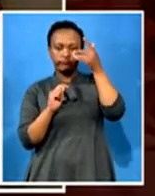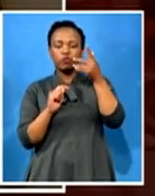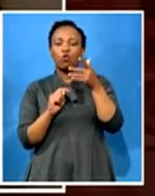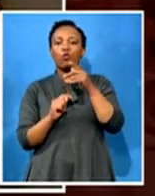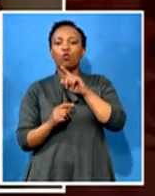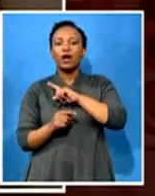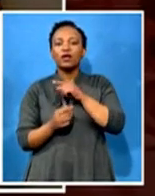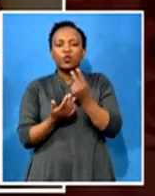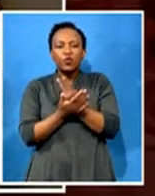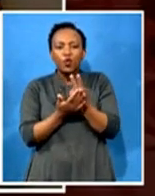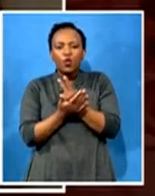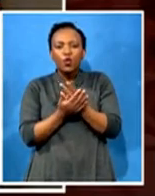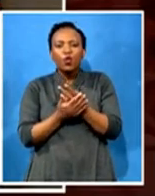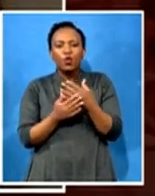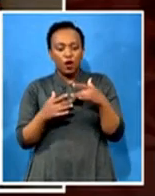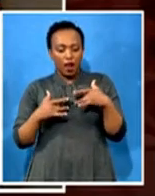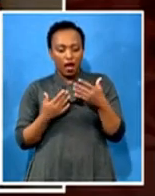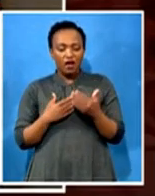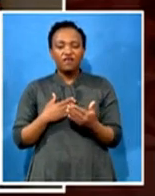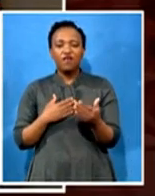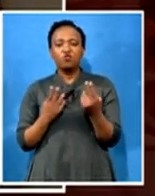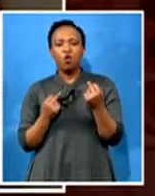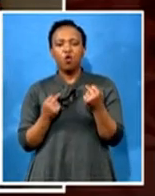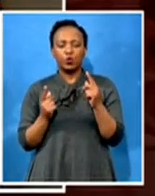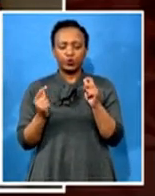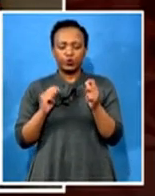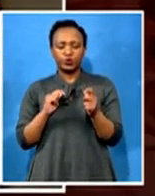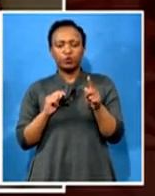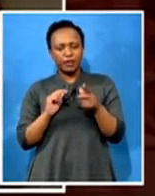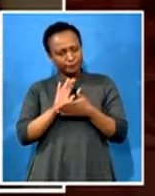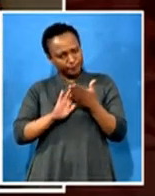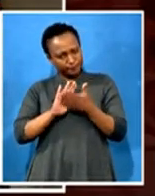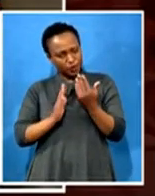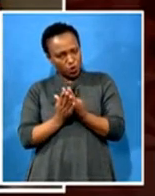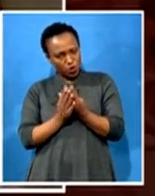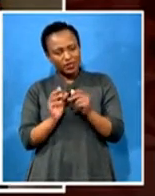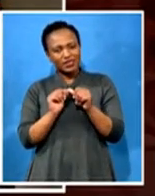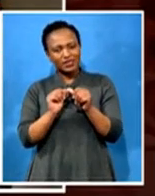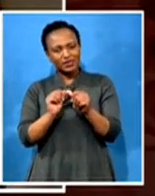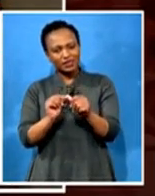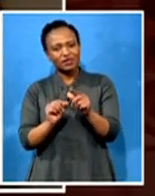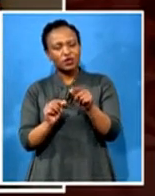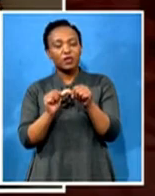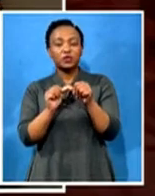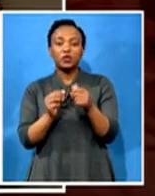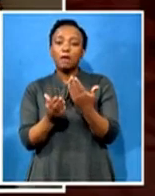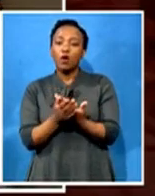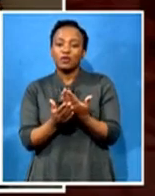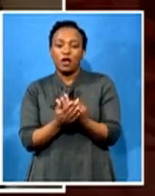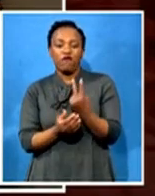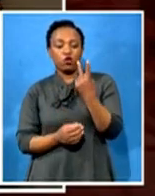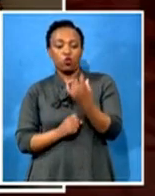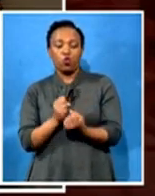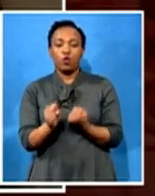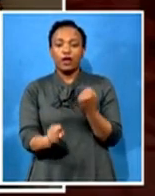have to live our lives now, continuing for another 2 years, possibly. But so